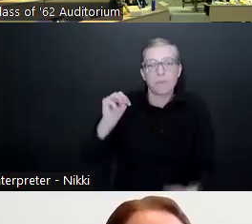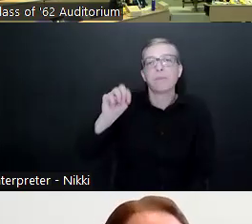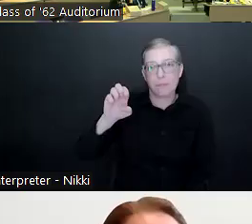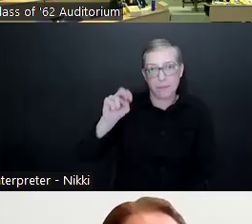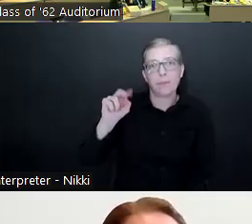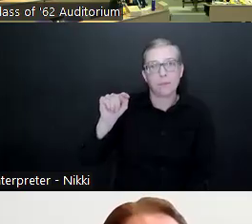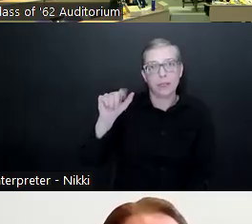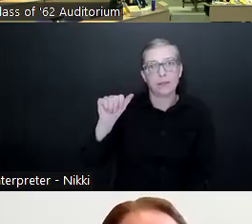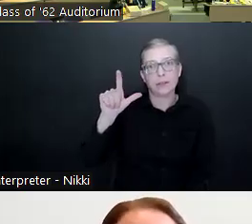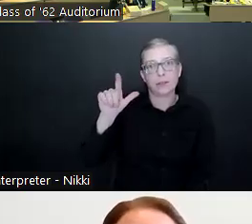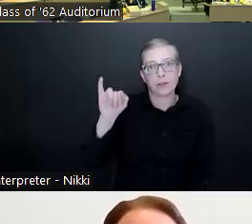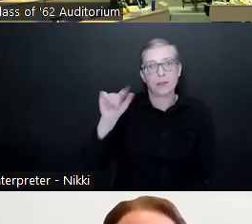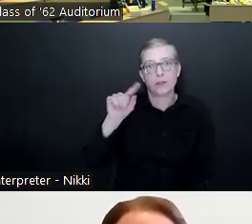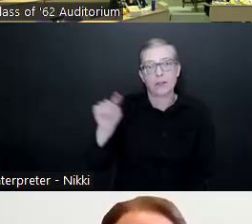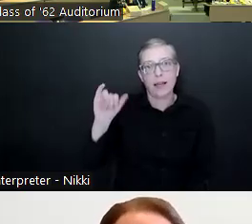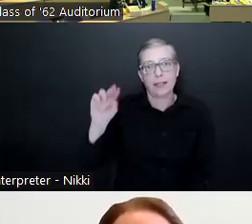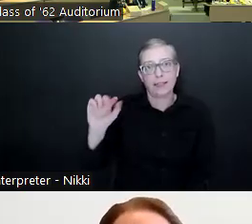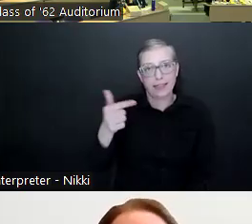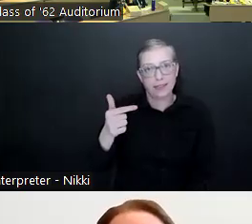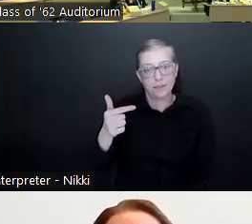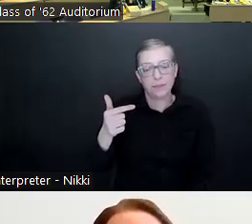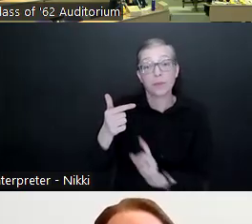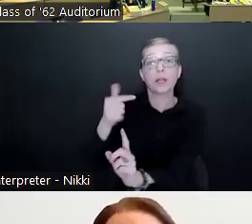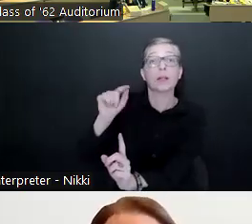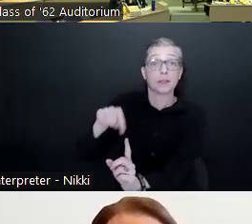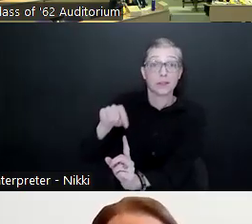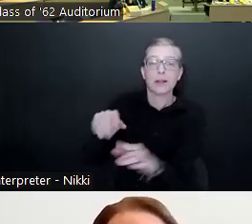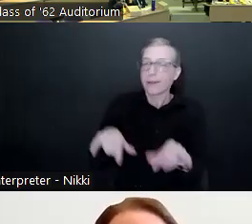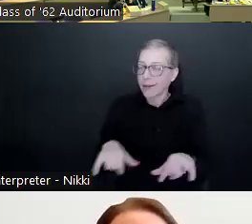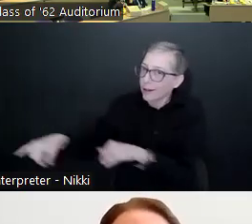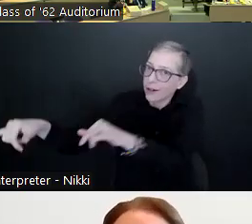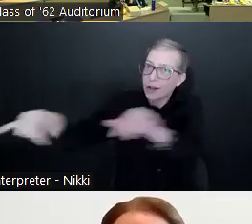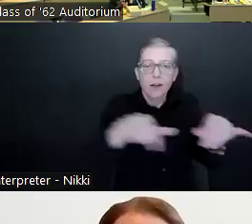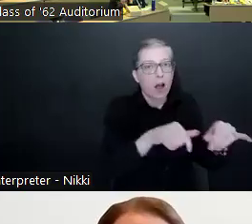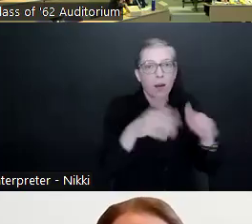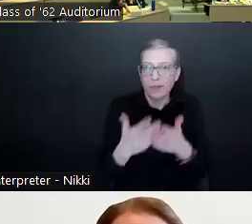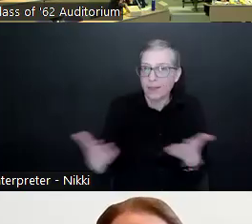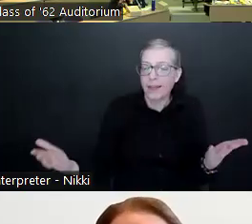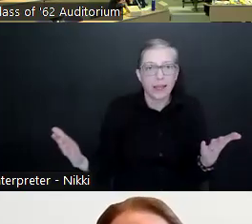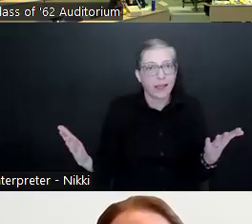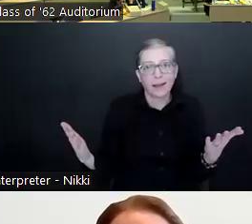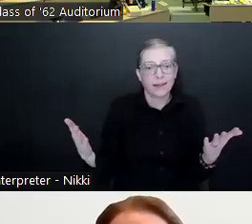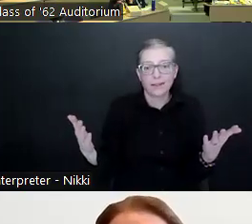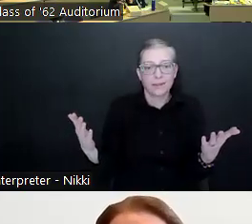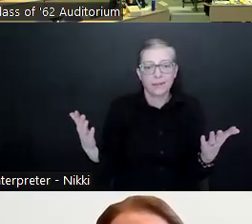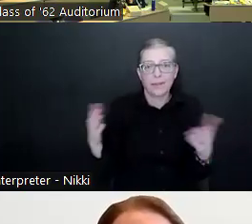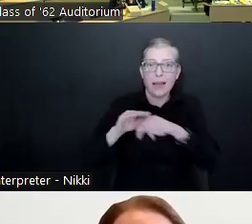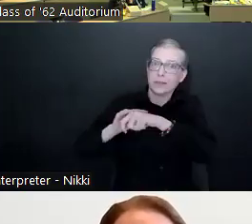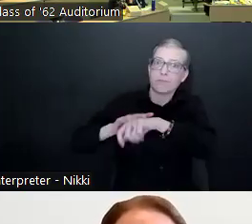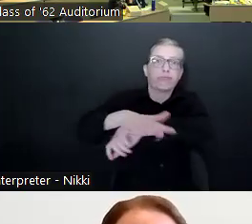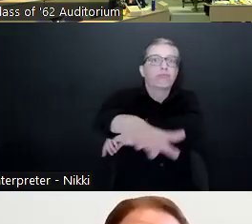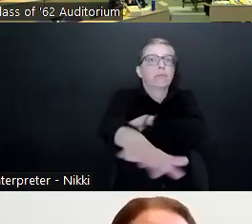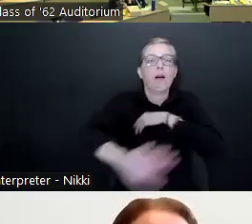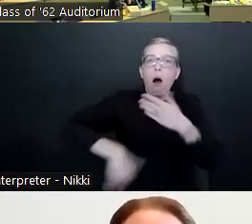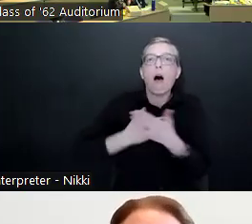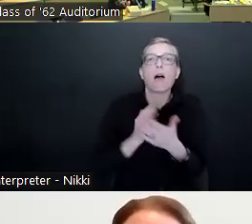what mentalizing is, it's a common factor that cuts across all of our interactions and a skill that we